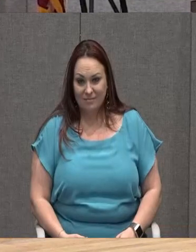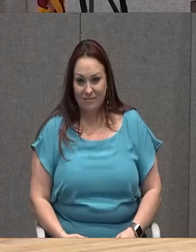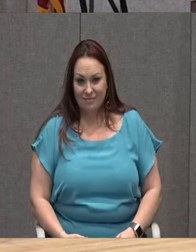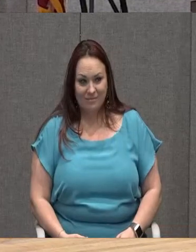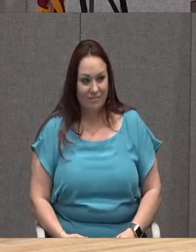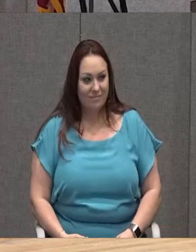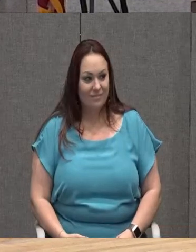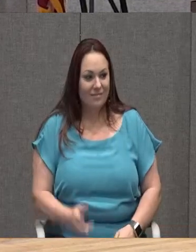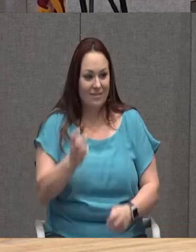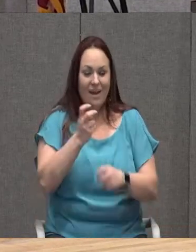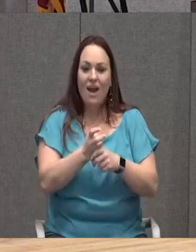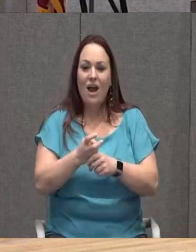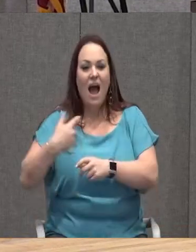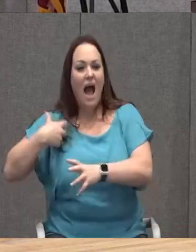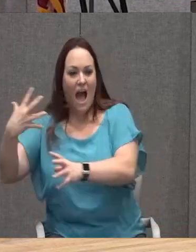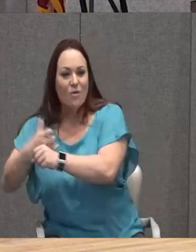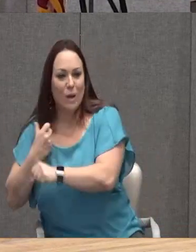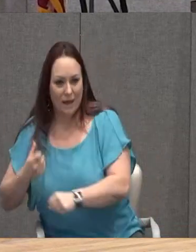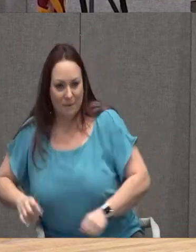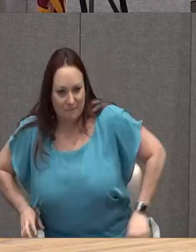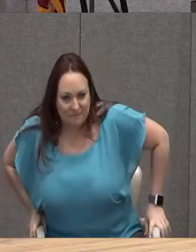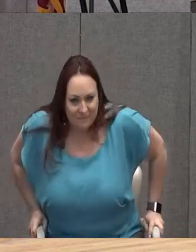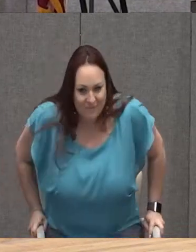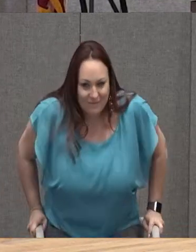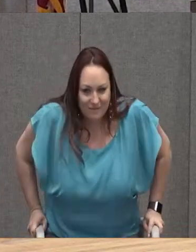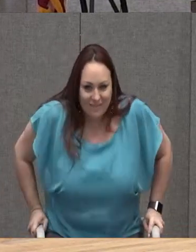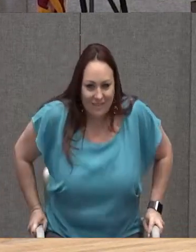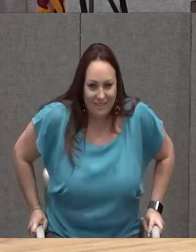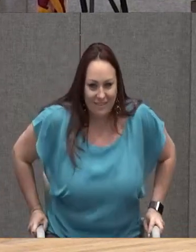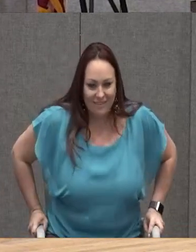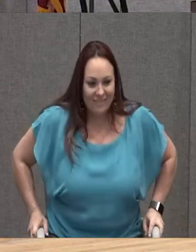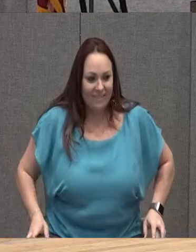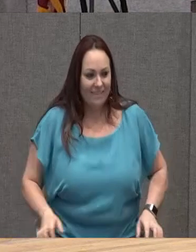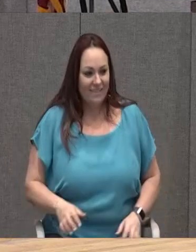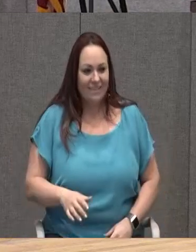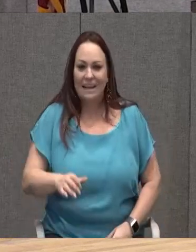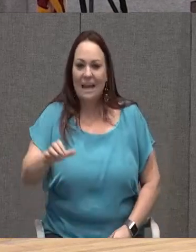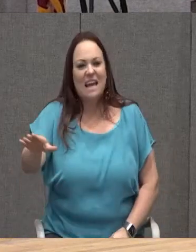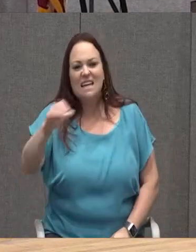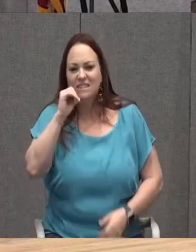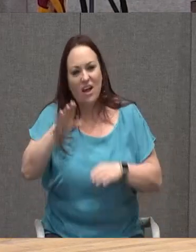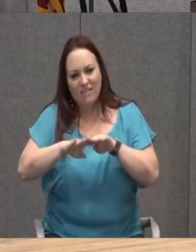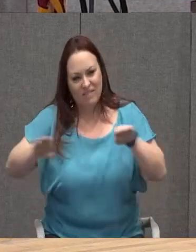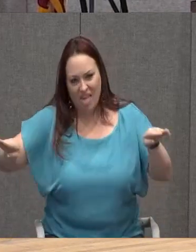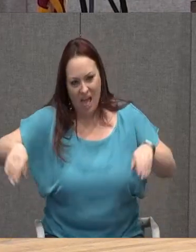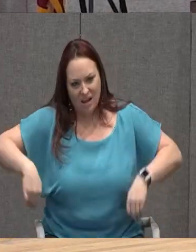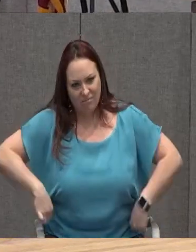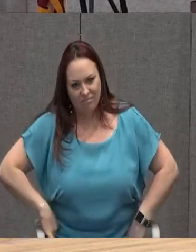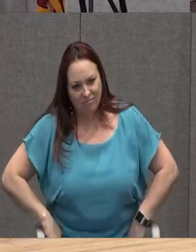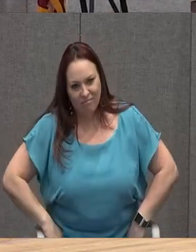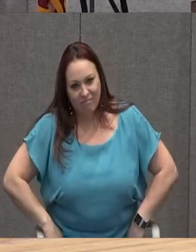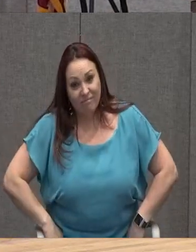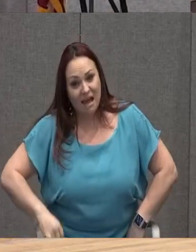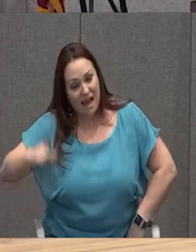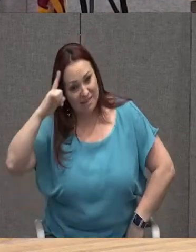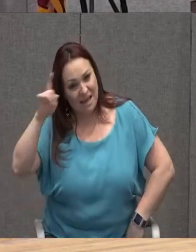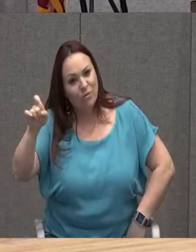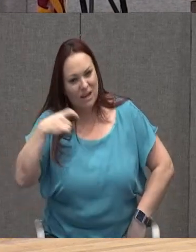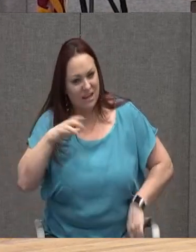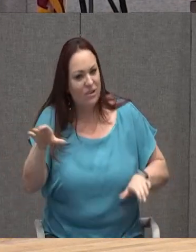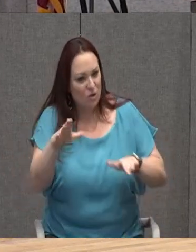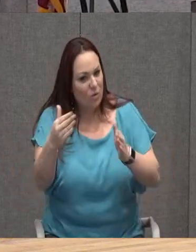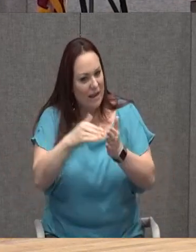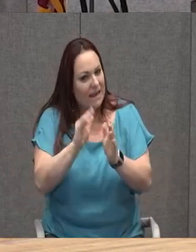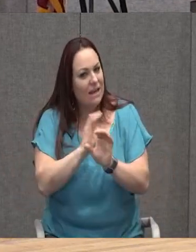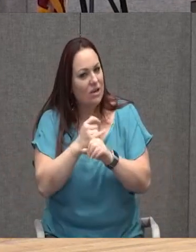It's I win. hard. Mr. I don't know. His towel's not quite flat on the floor. I think we might have to have a rematch on that